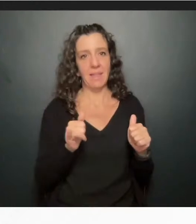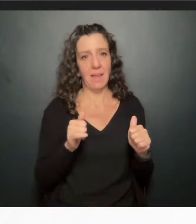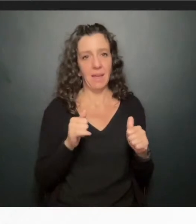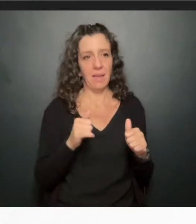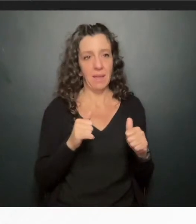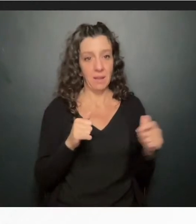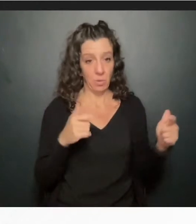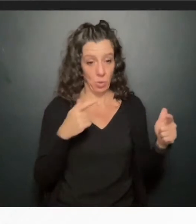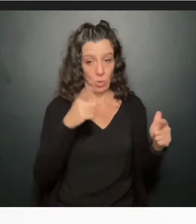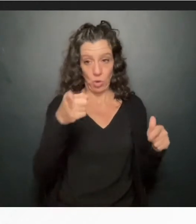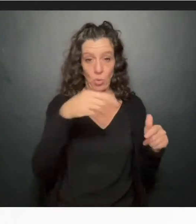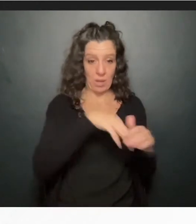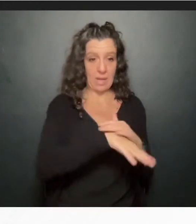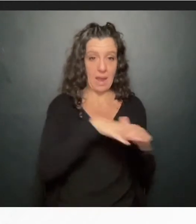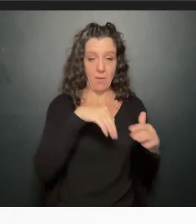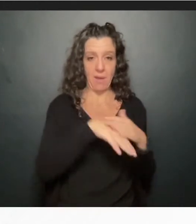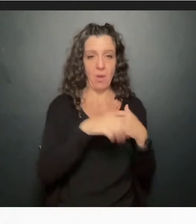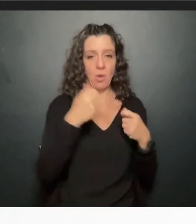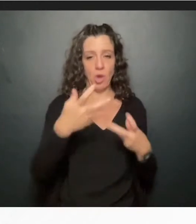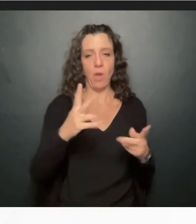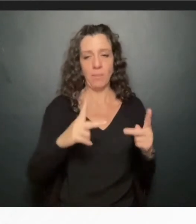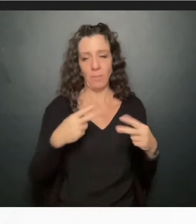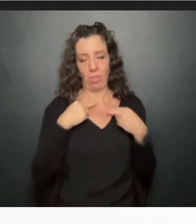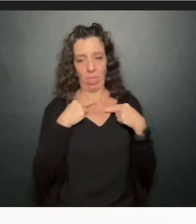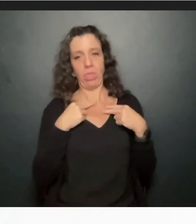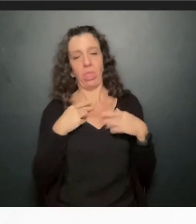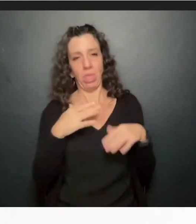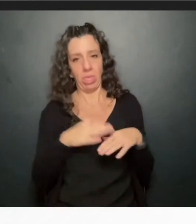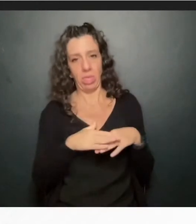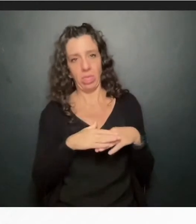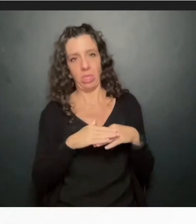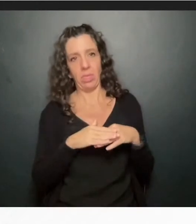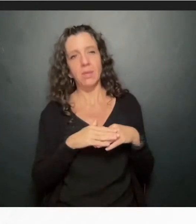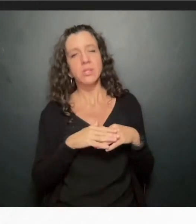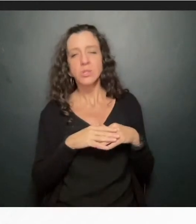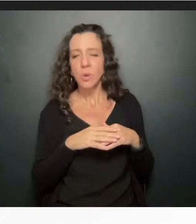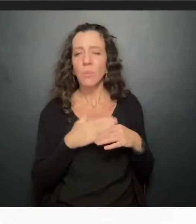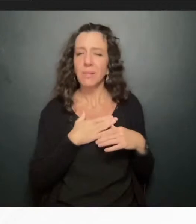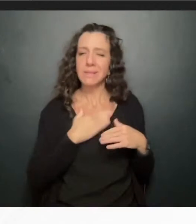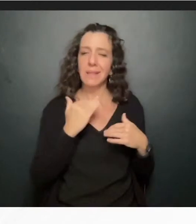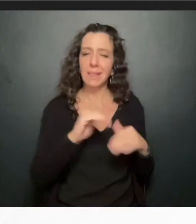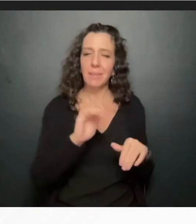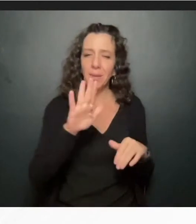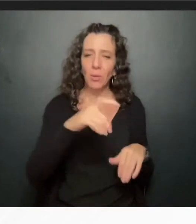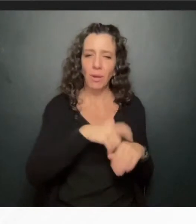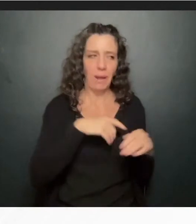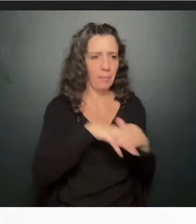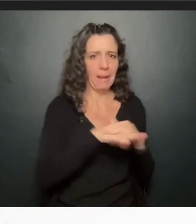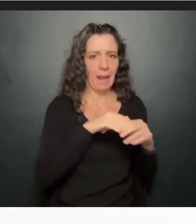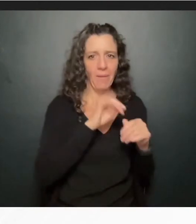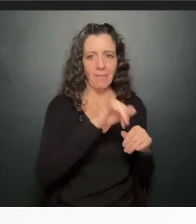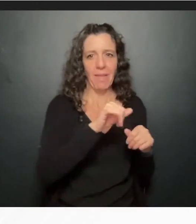things down. So I would say please limit the times that you go in and out of the zone.